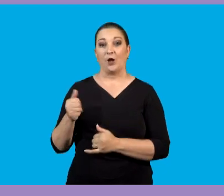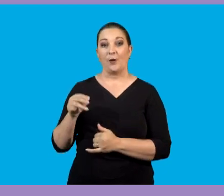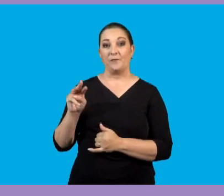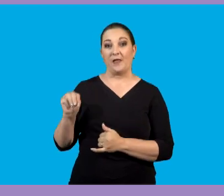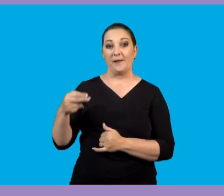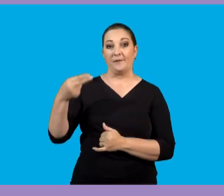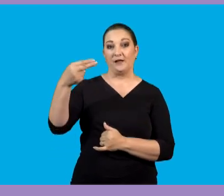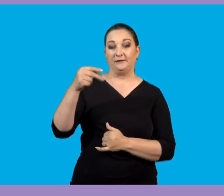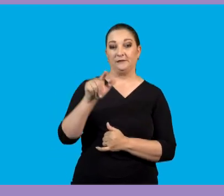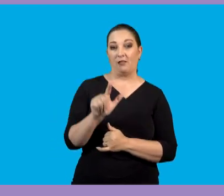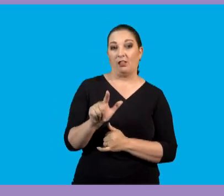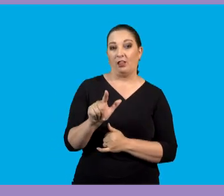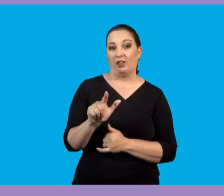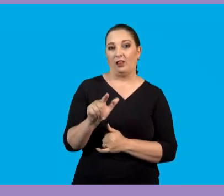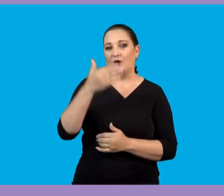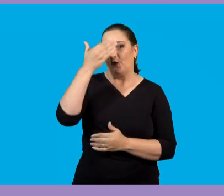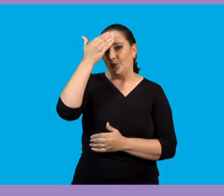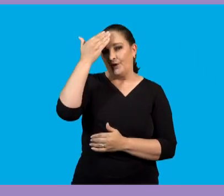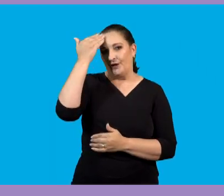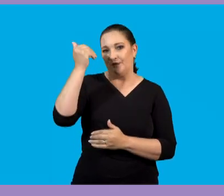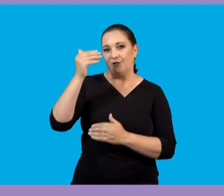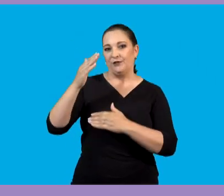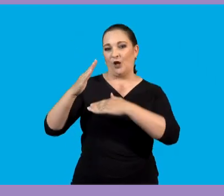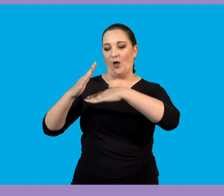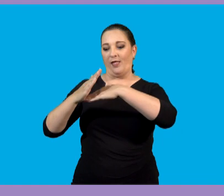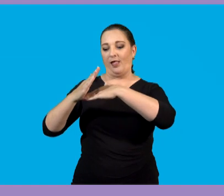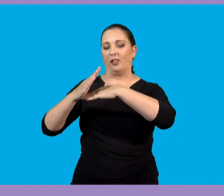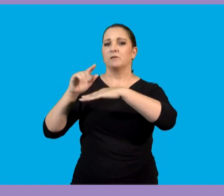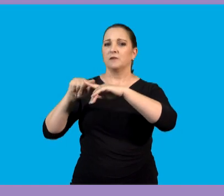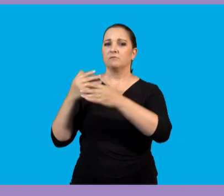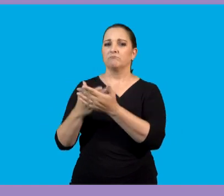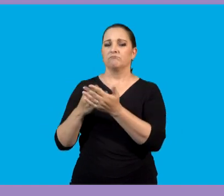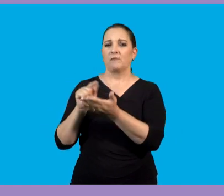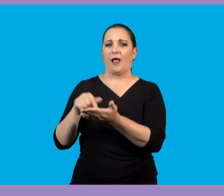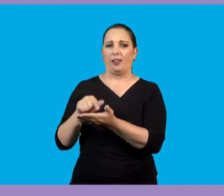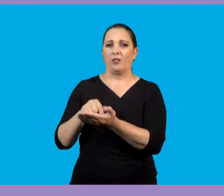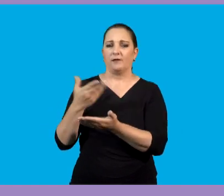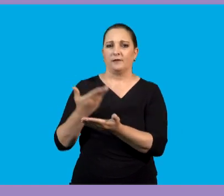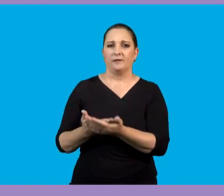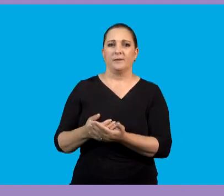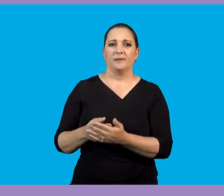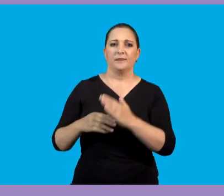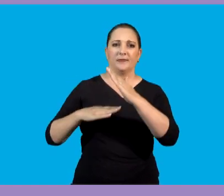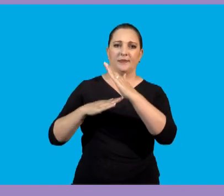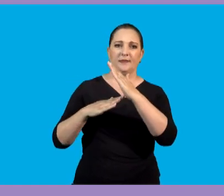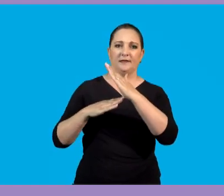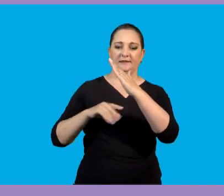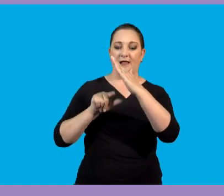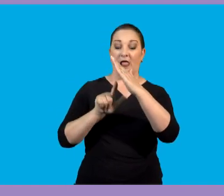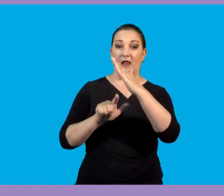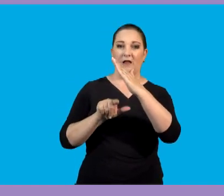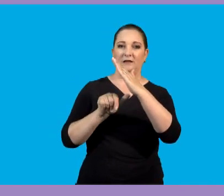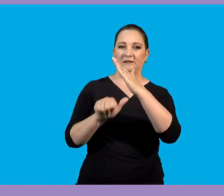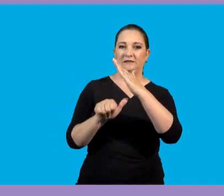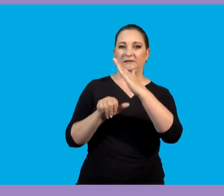MHL, we do not know the value of the included angle, but we can calculate it. Now, we have been given 64 degrees